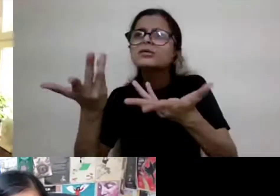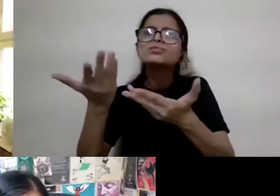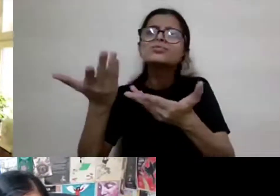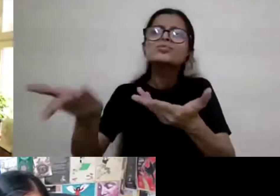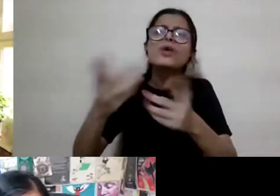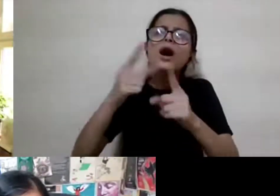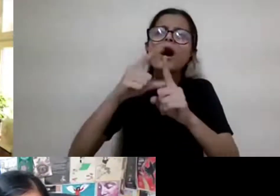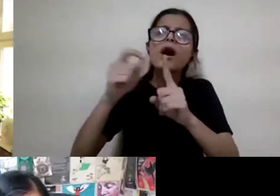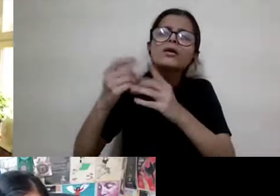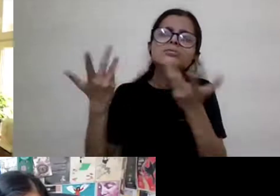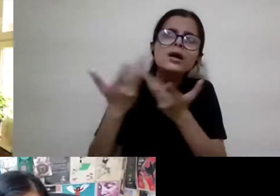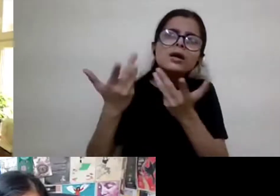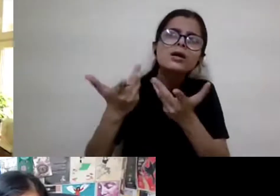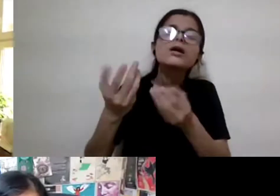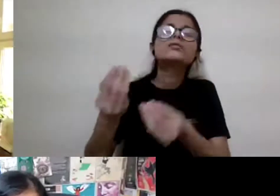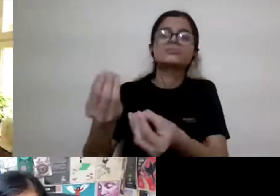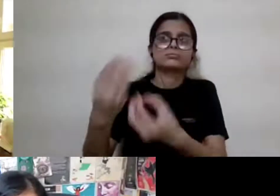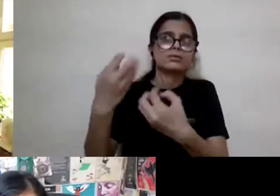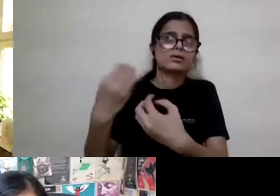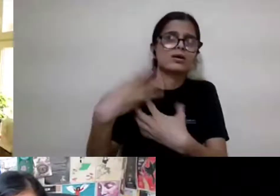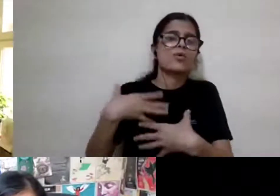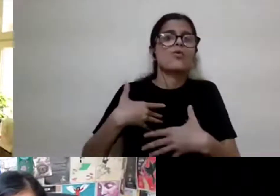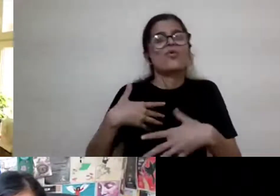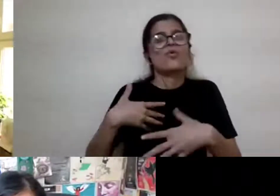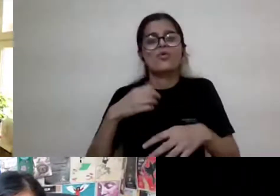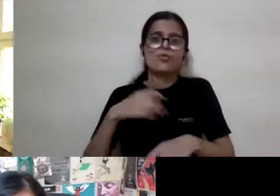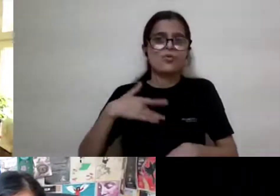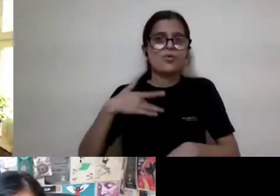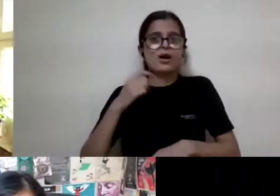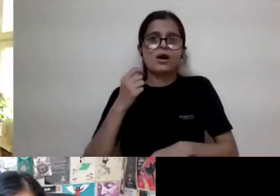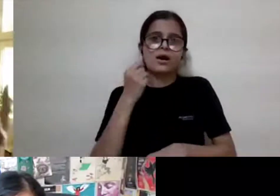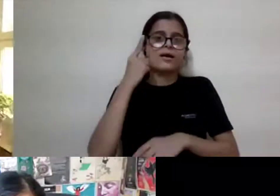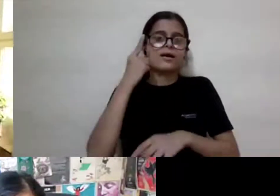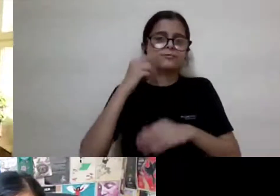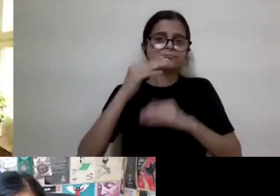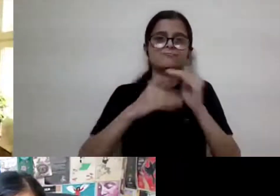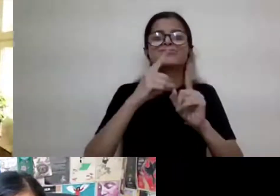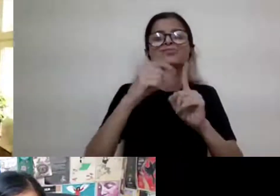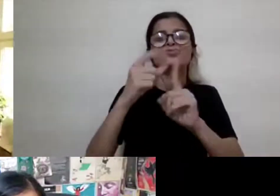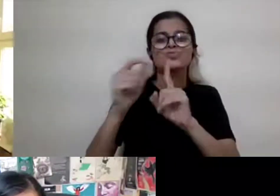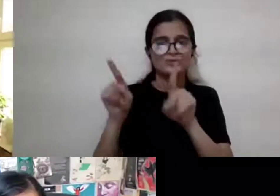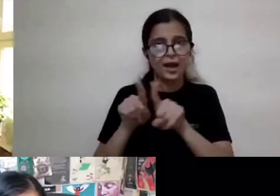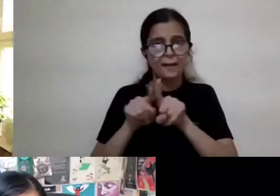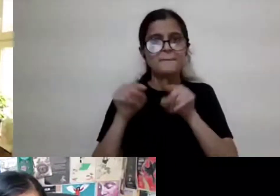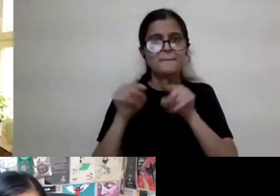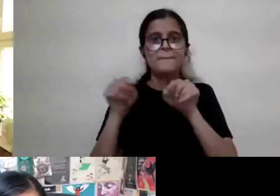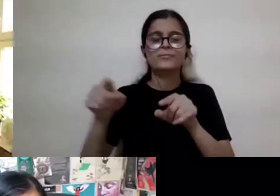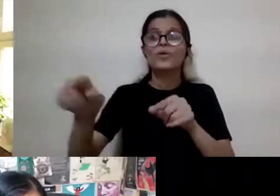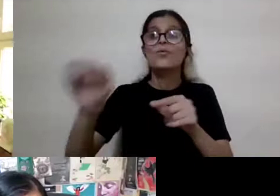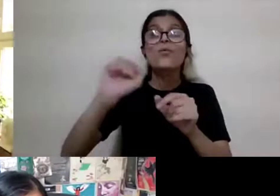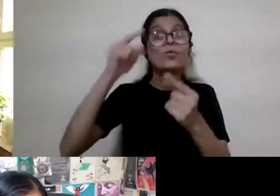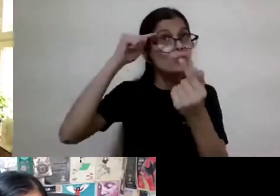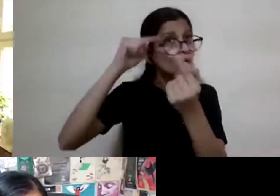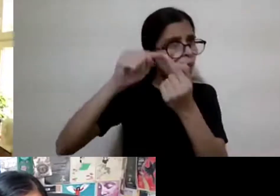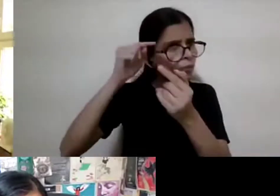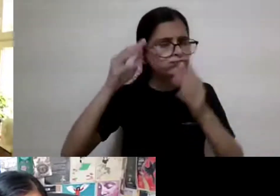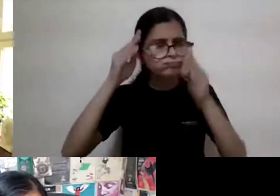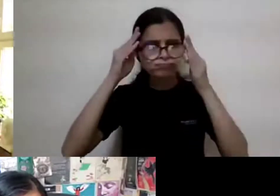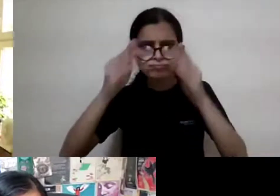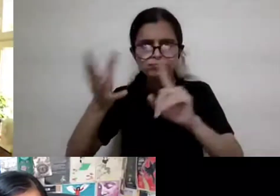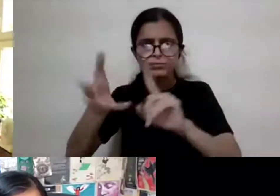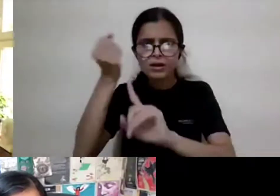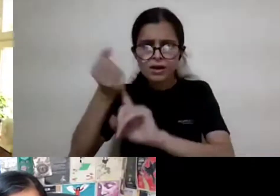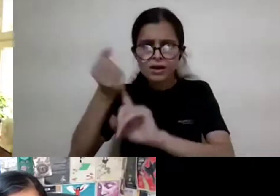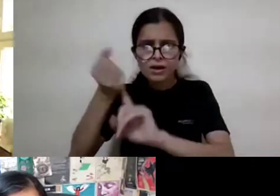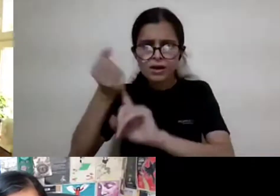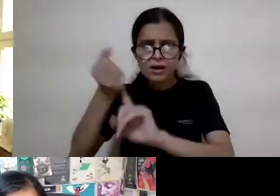facing, and like what their goals would be, what they would like to achieve in this